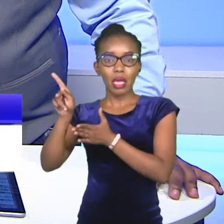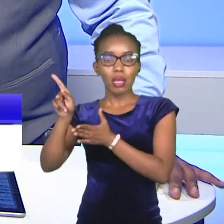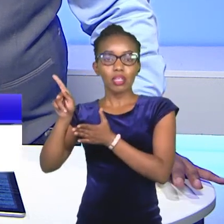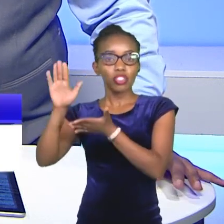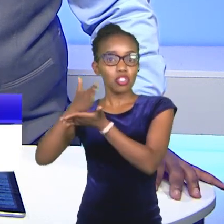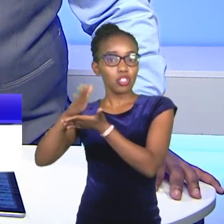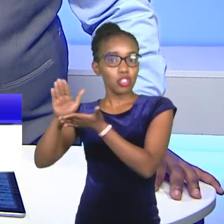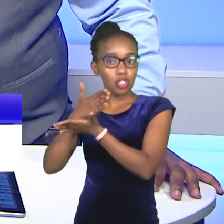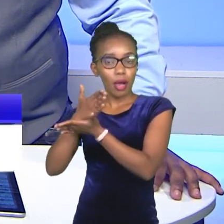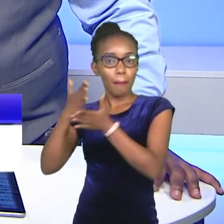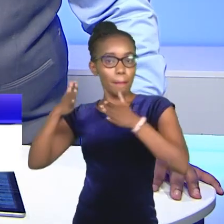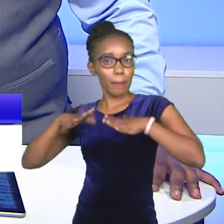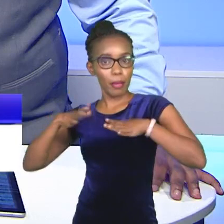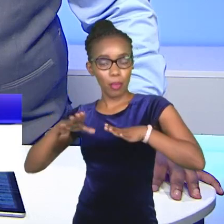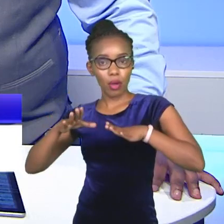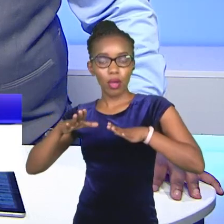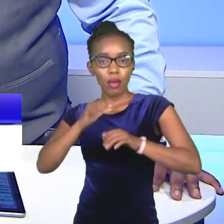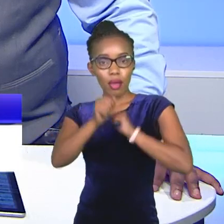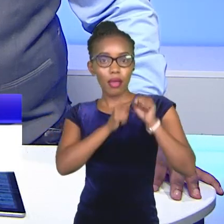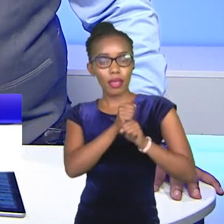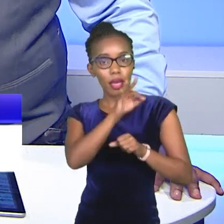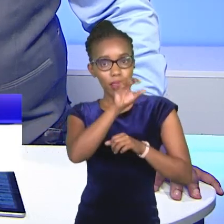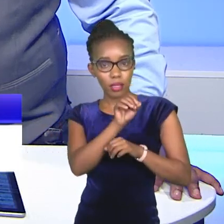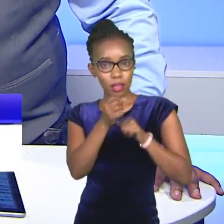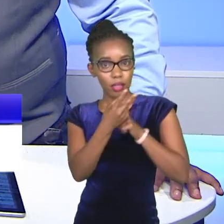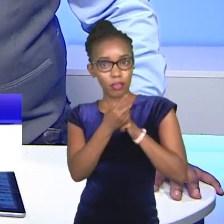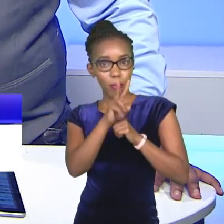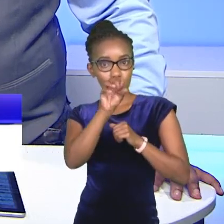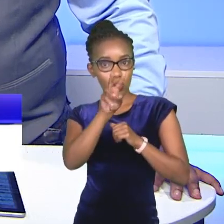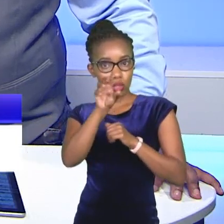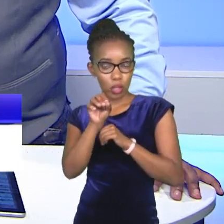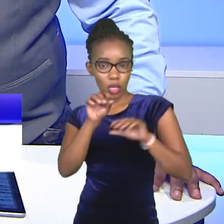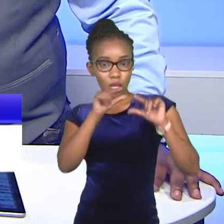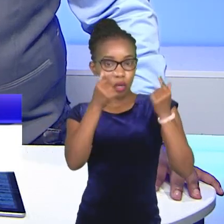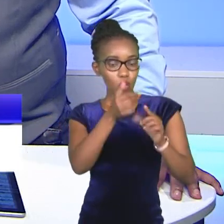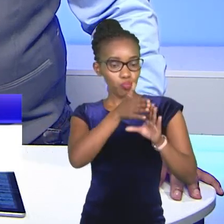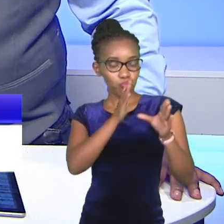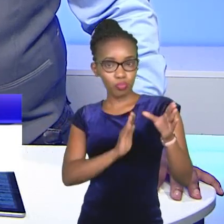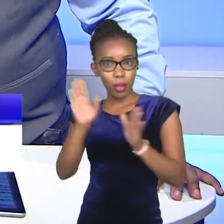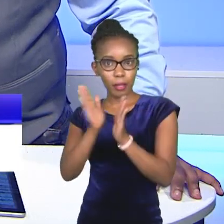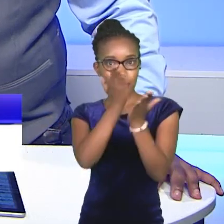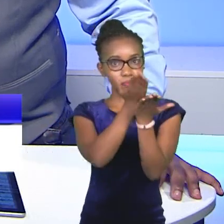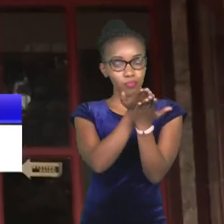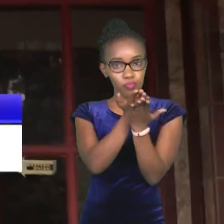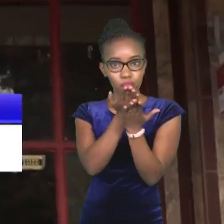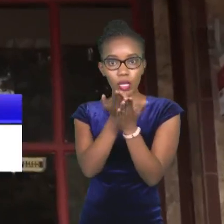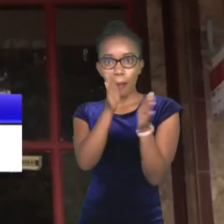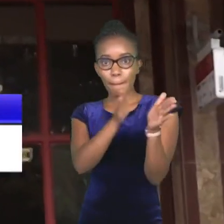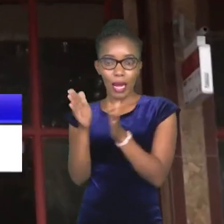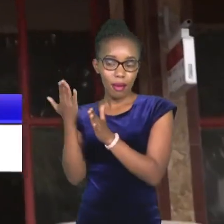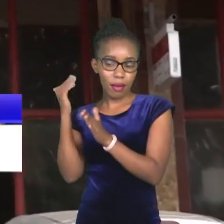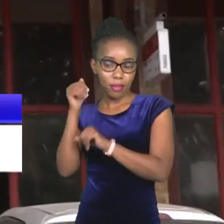dividends for the year ended 31st December 2020. This comes after the group withdrew its proposed dividends declaration May last